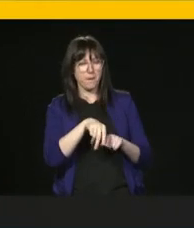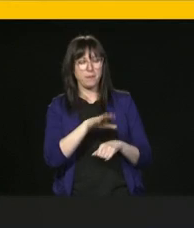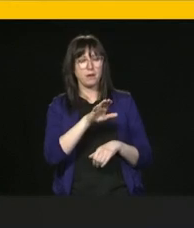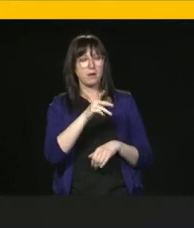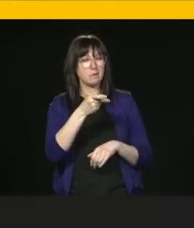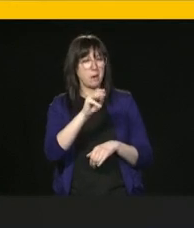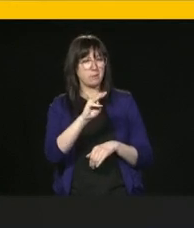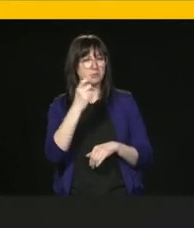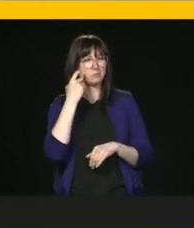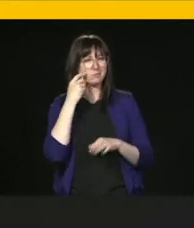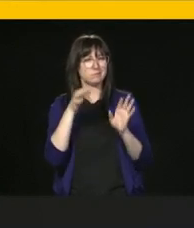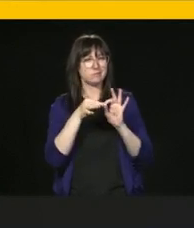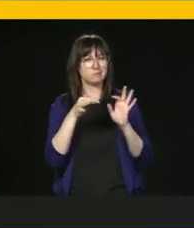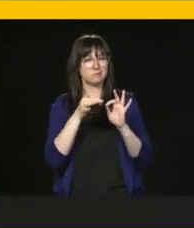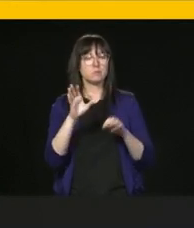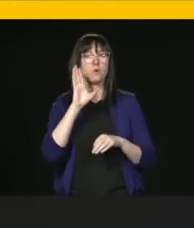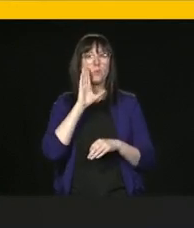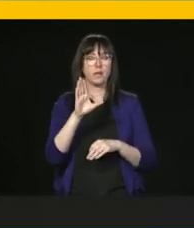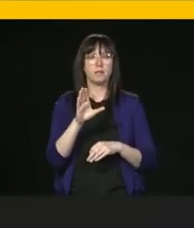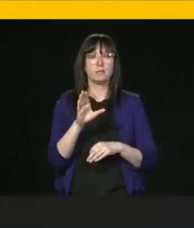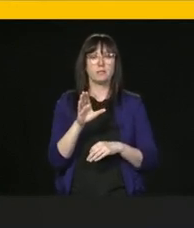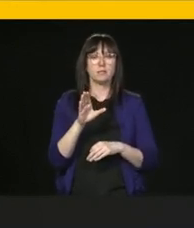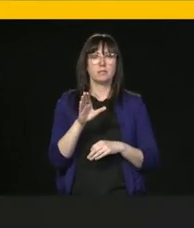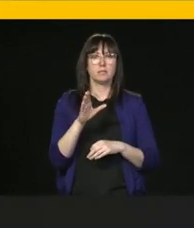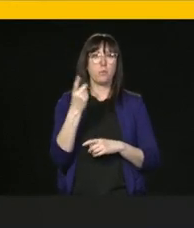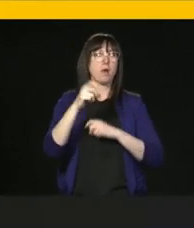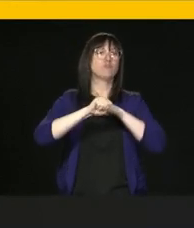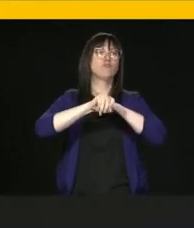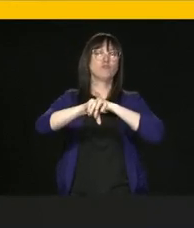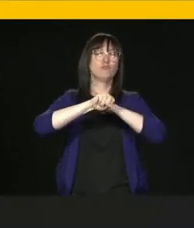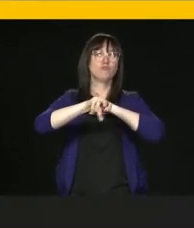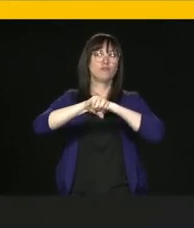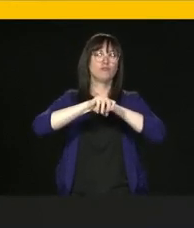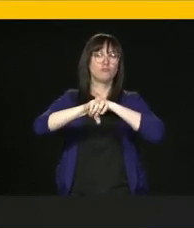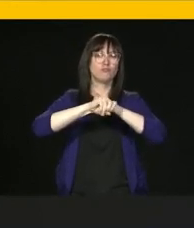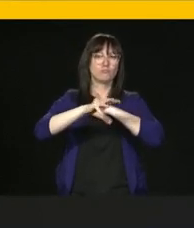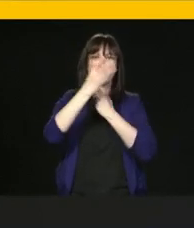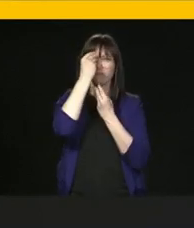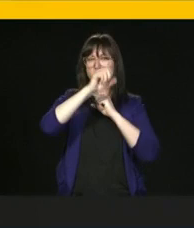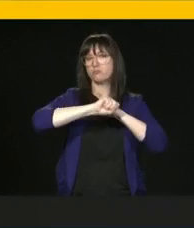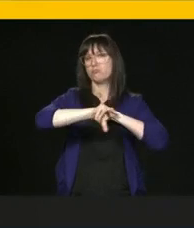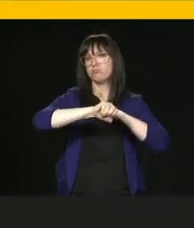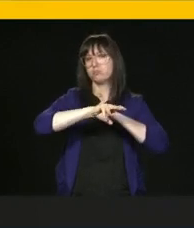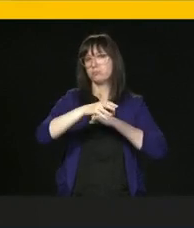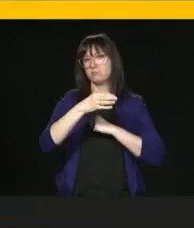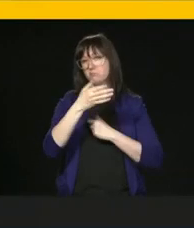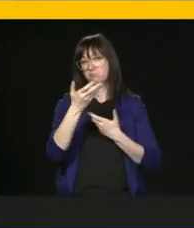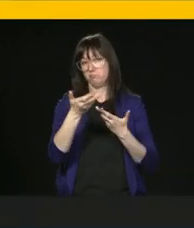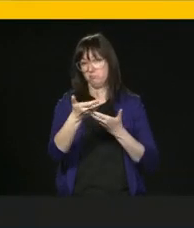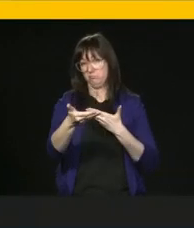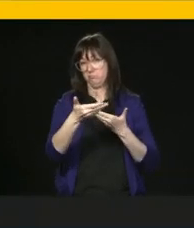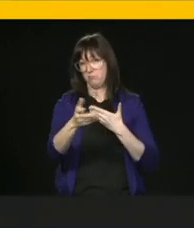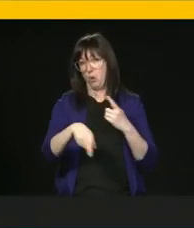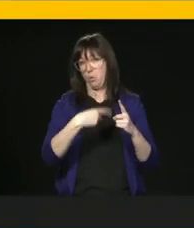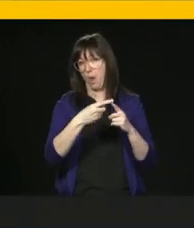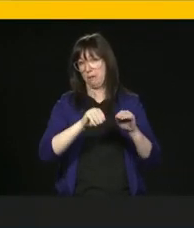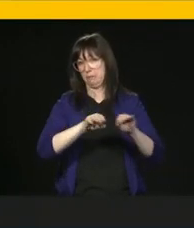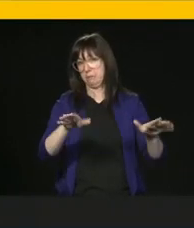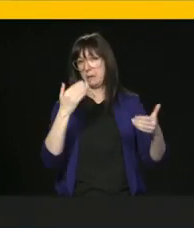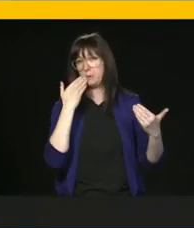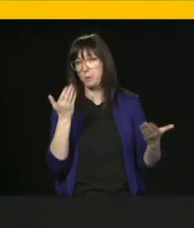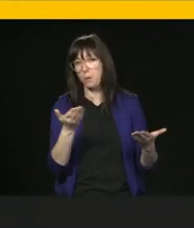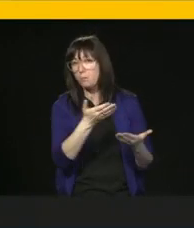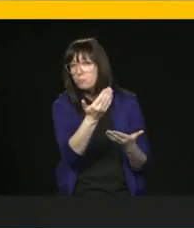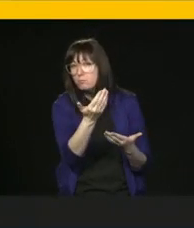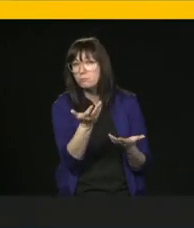a publicity campaign launched sometime, I don't know when. Can you provide more details as to who would be part of it, when is